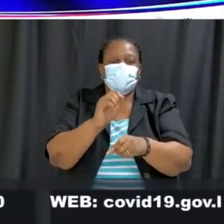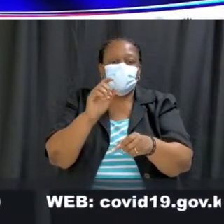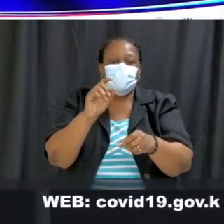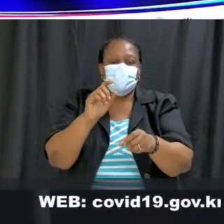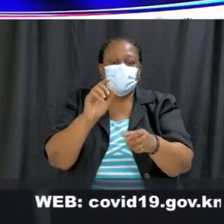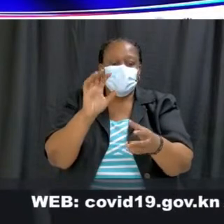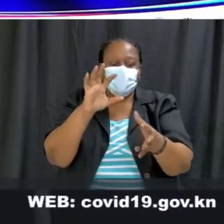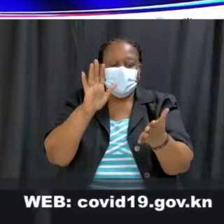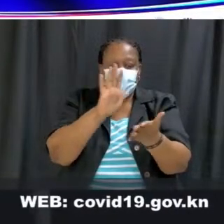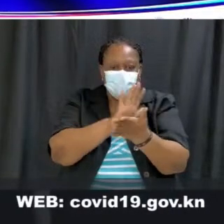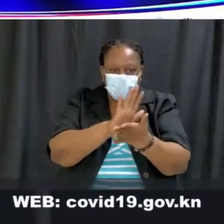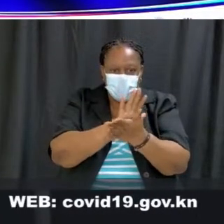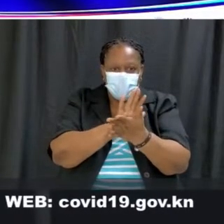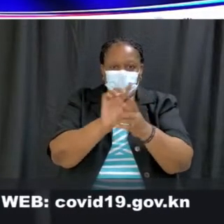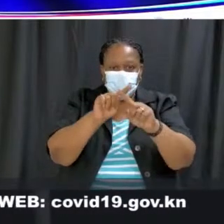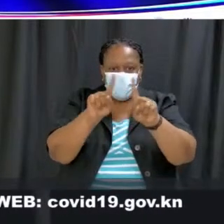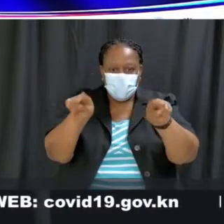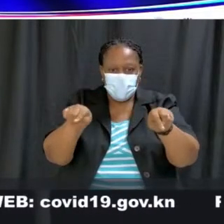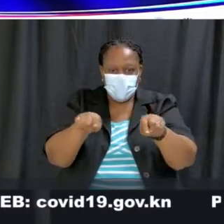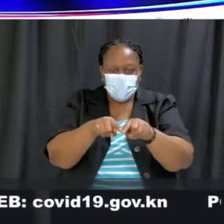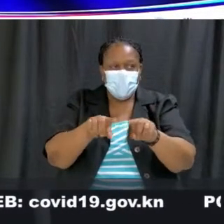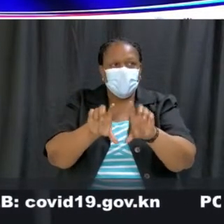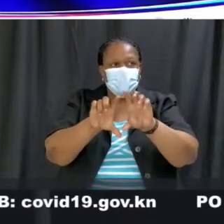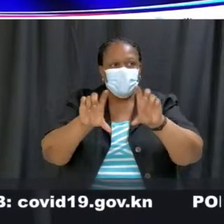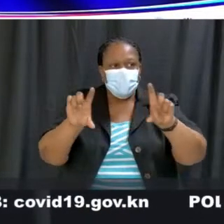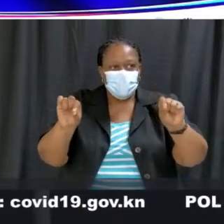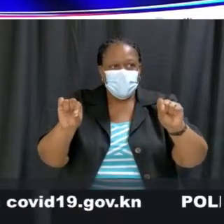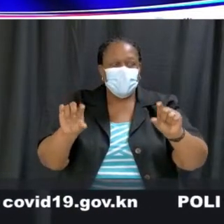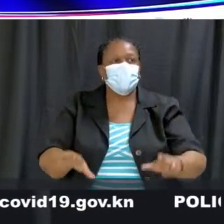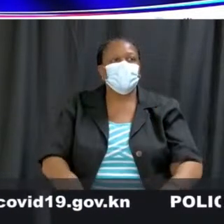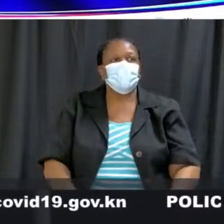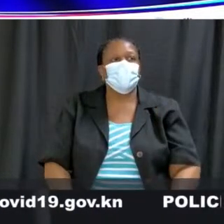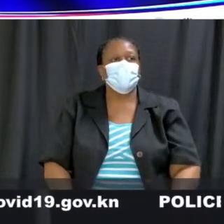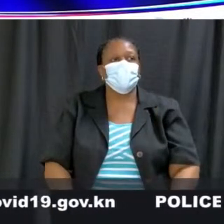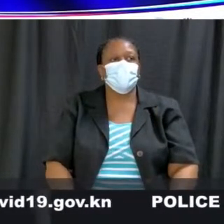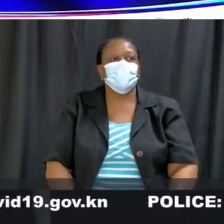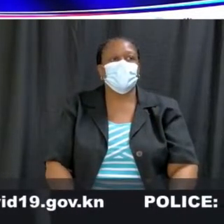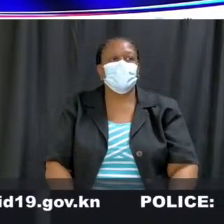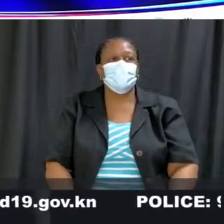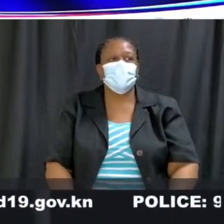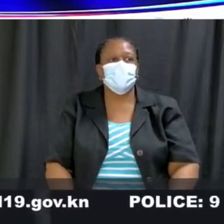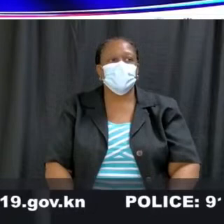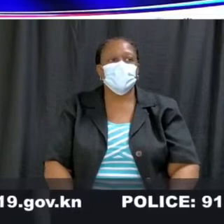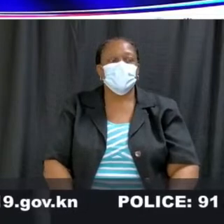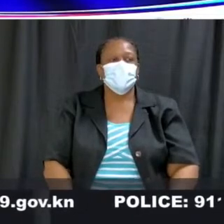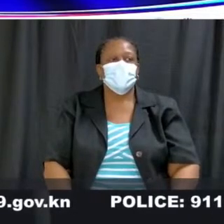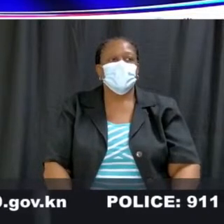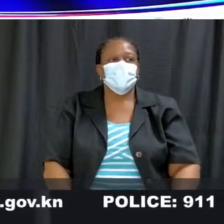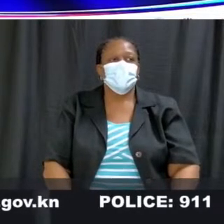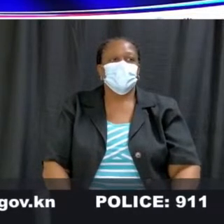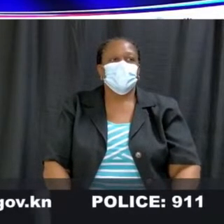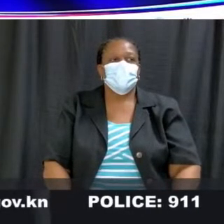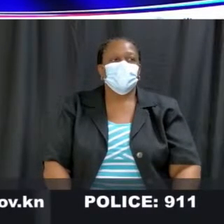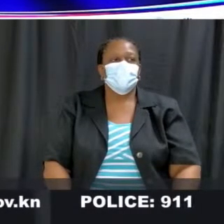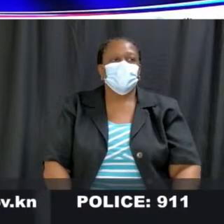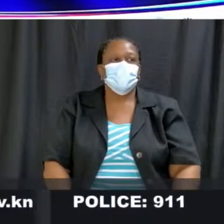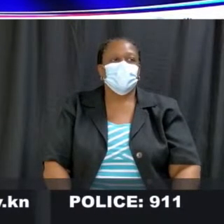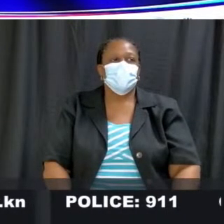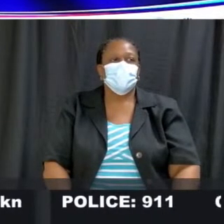related. Can a person who took their first jab collect that piece of